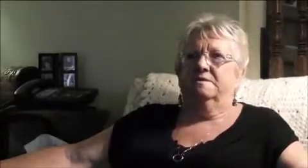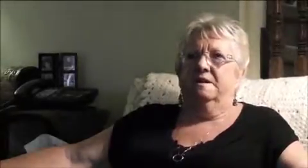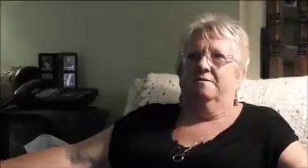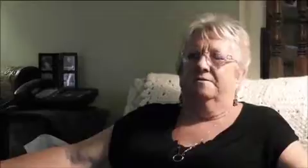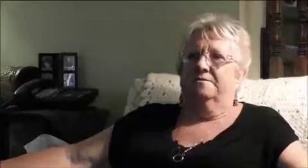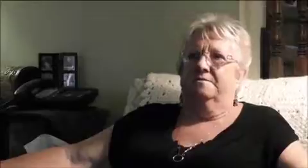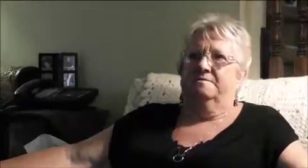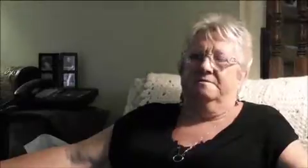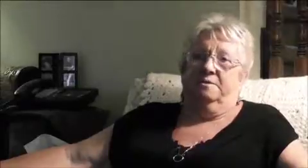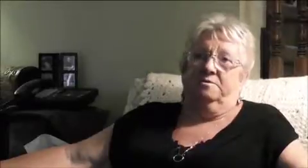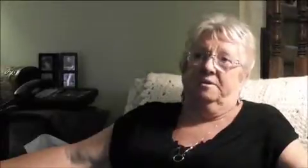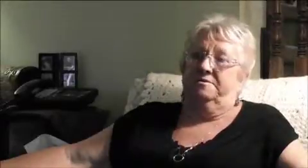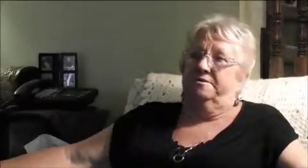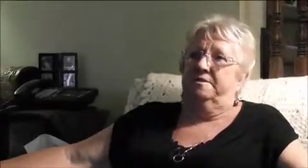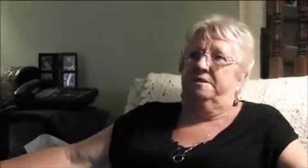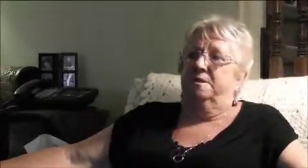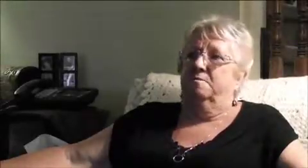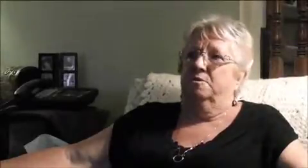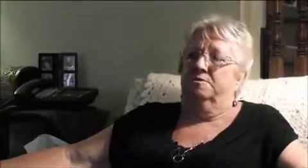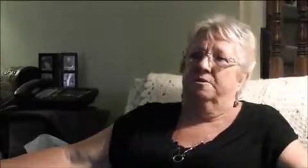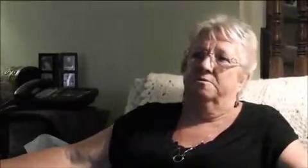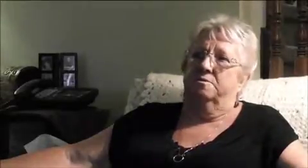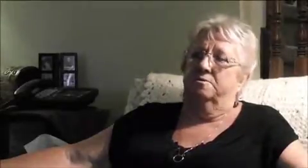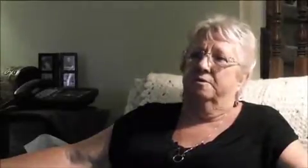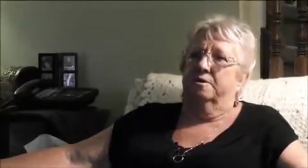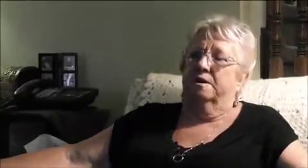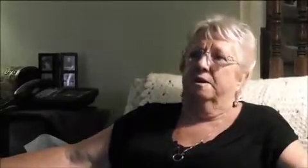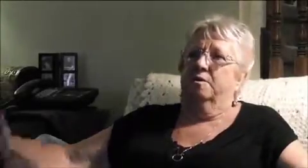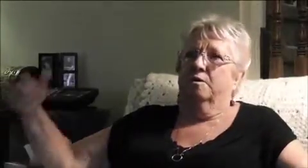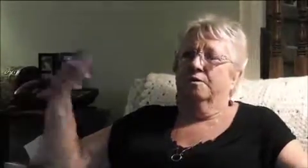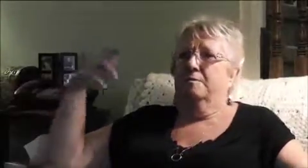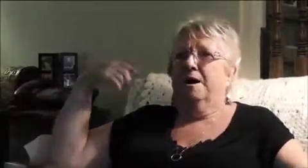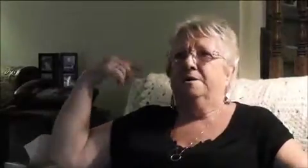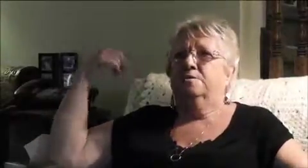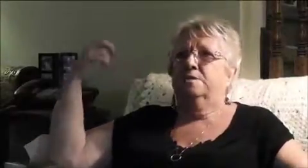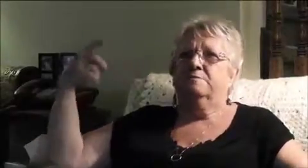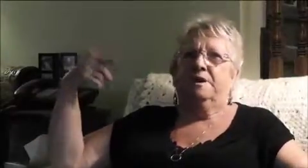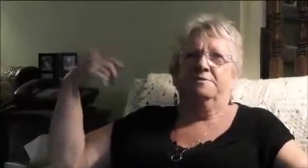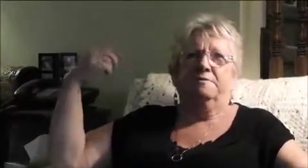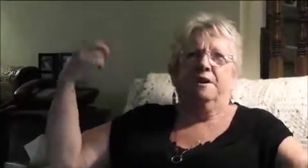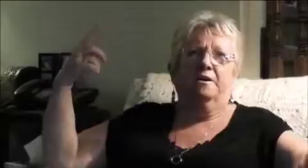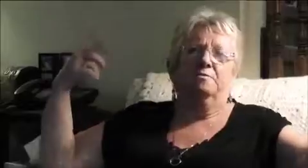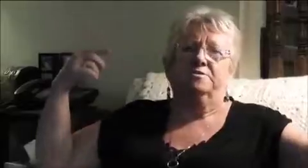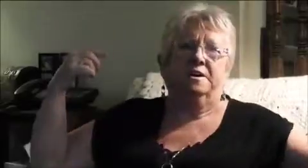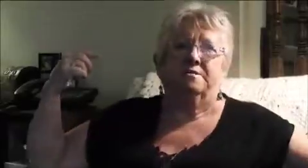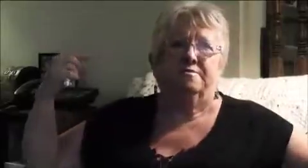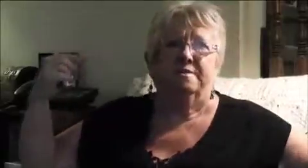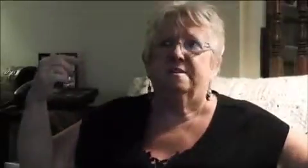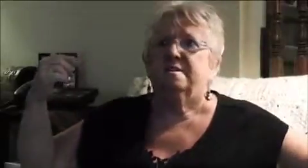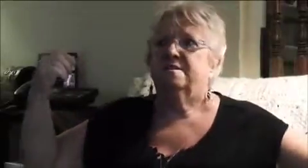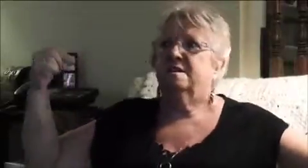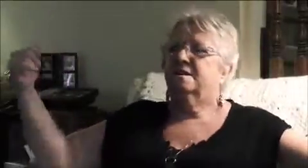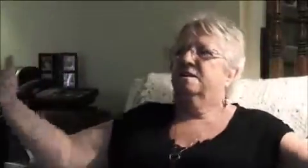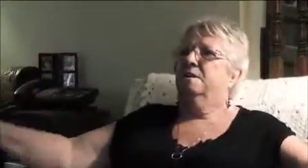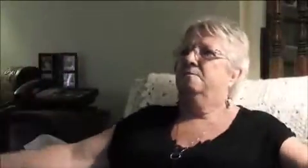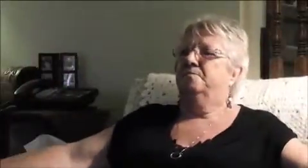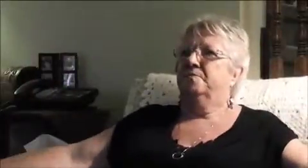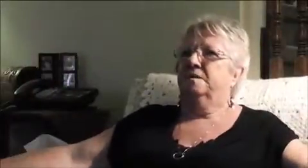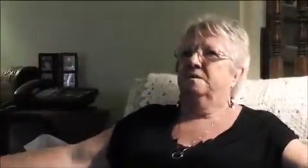demons of low self-esteem or struggles or the mind going around and round with negative thinking,